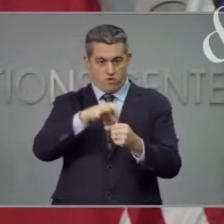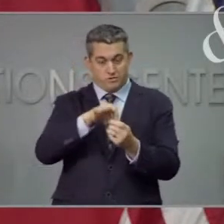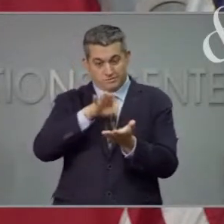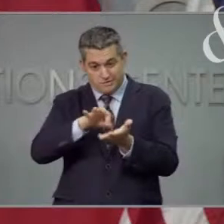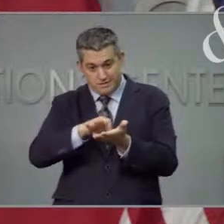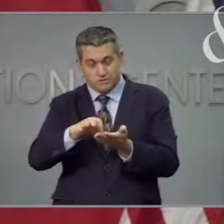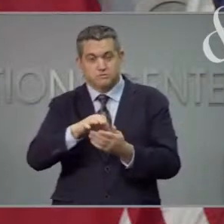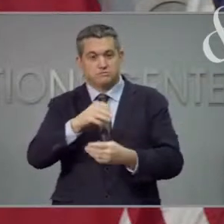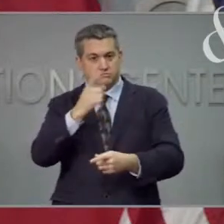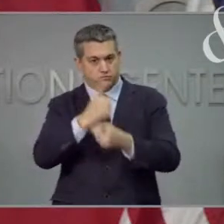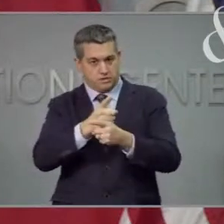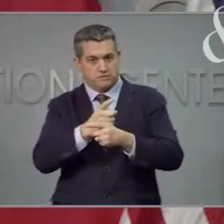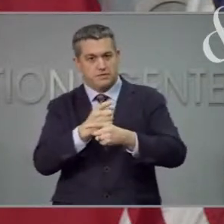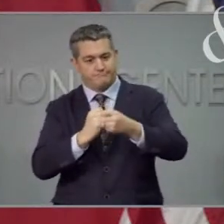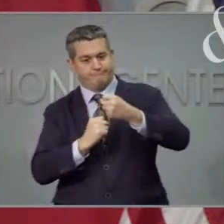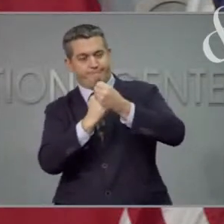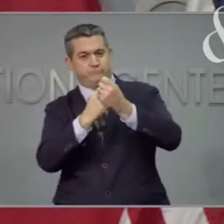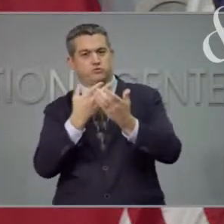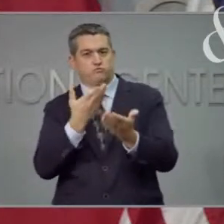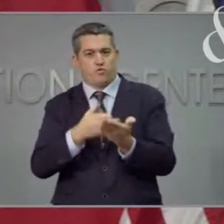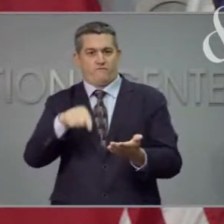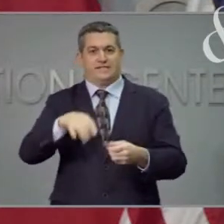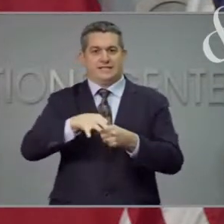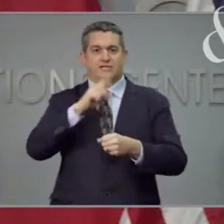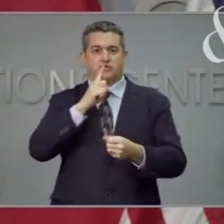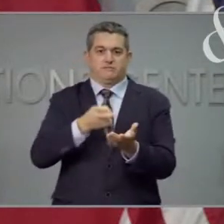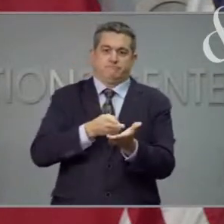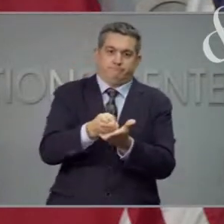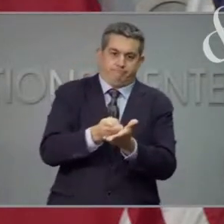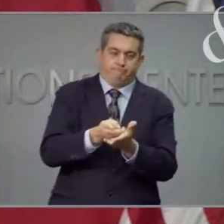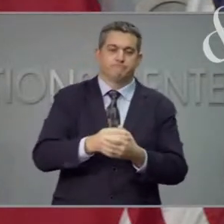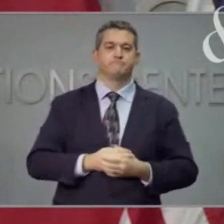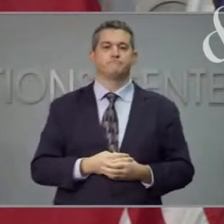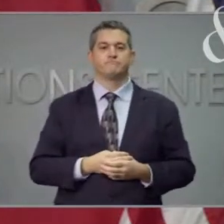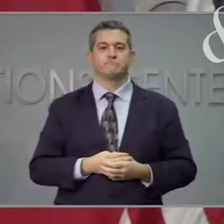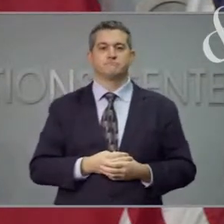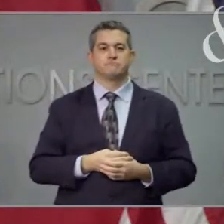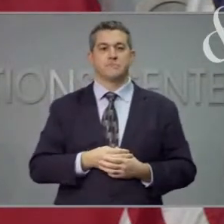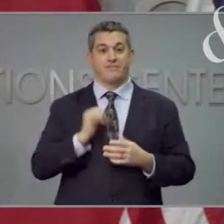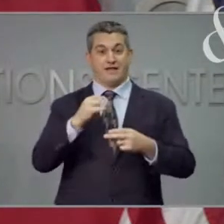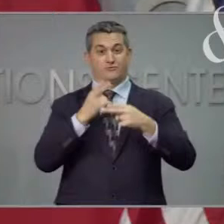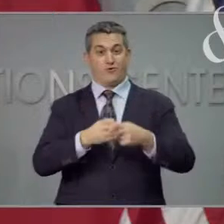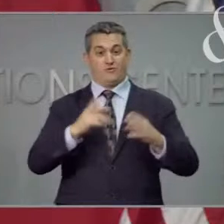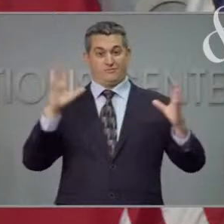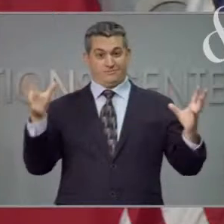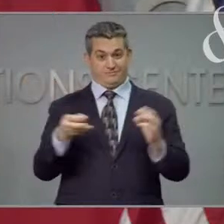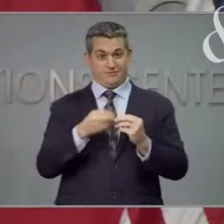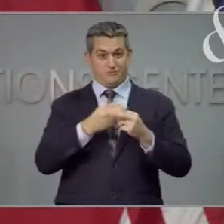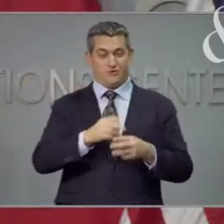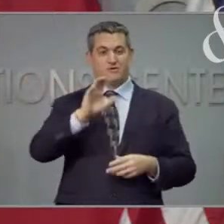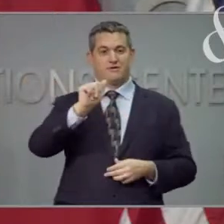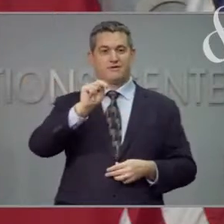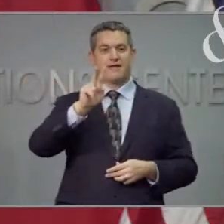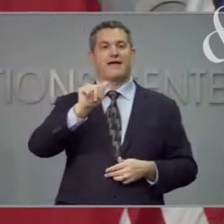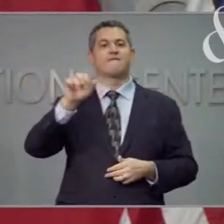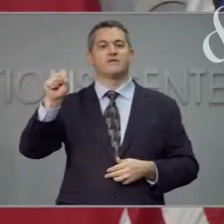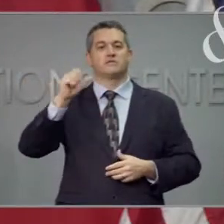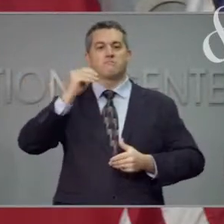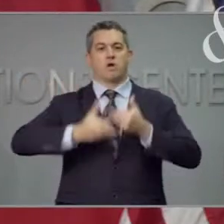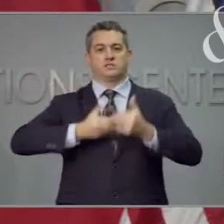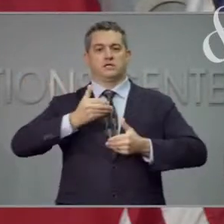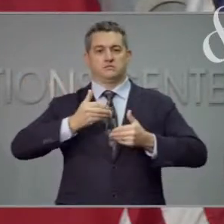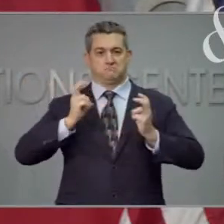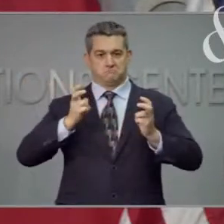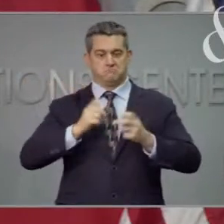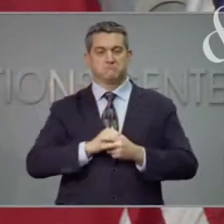and the integrity of the election. This is the canvass process defined by North Carolina law and the process